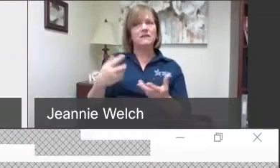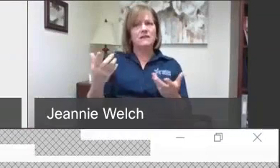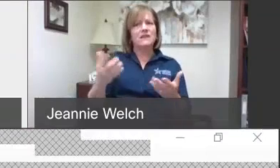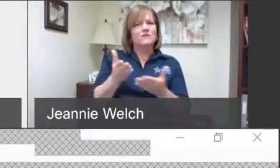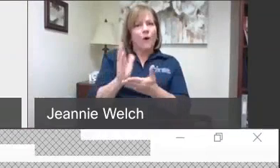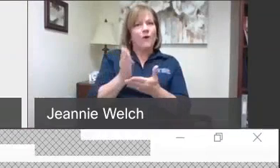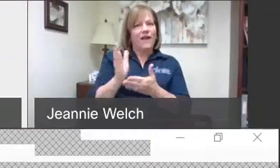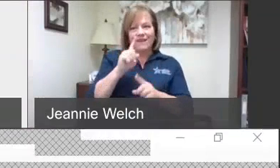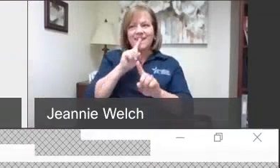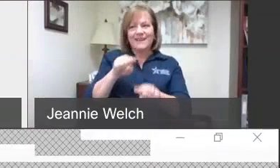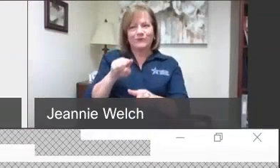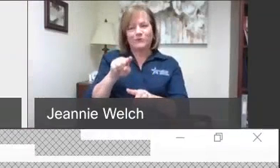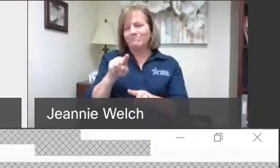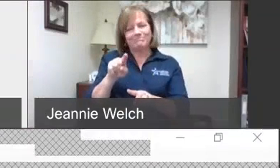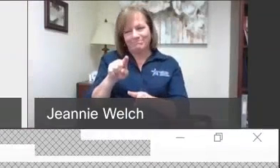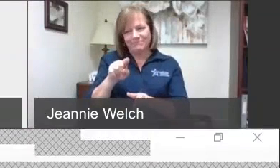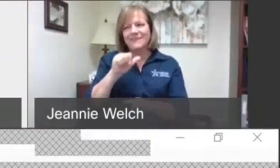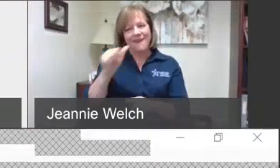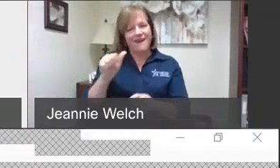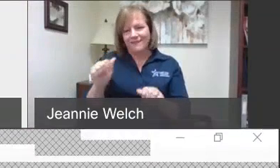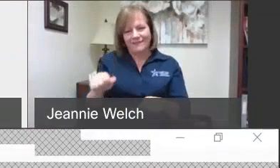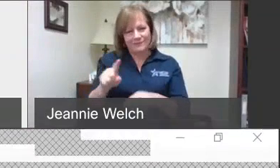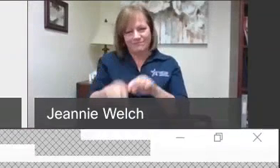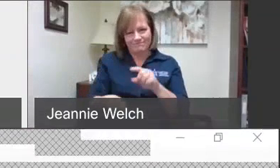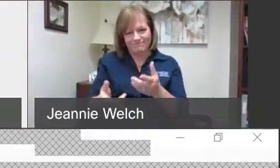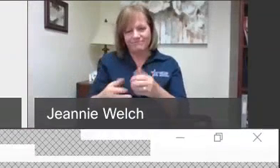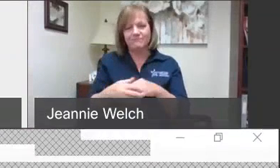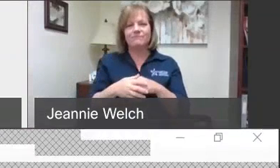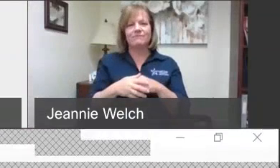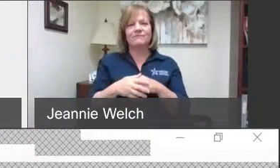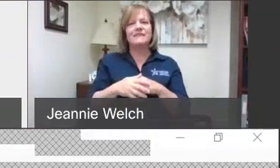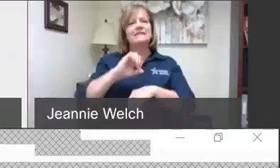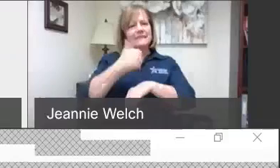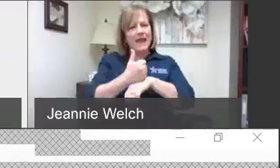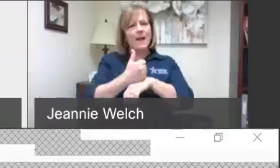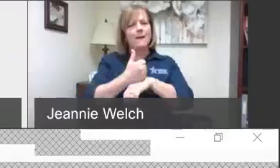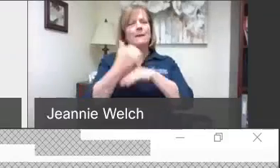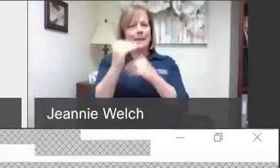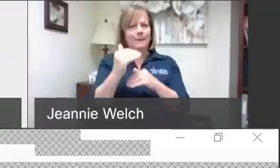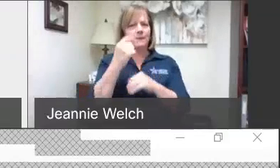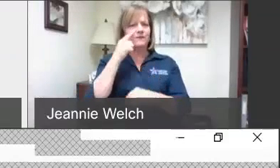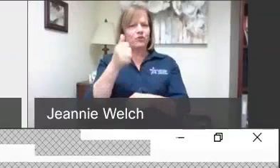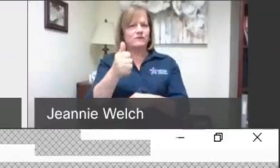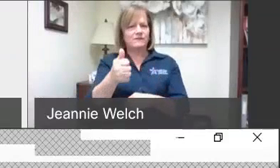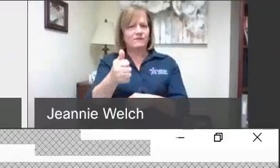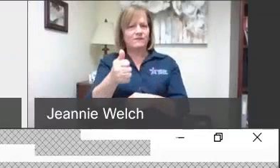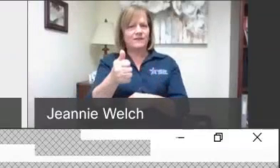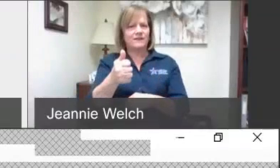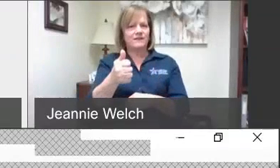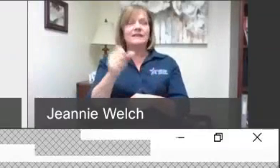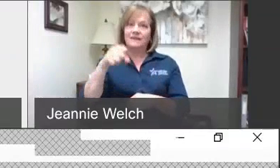okay to say no. Set healthy boundaries for yourself. Our college students are